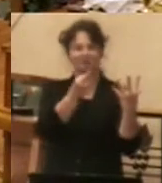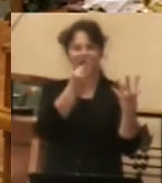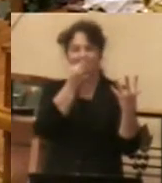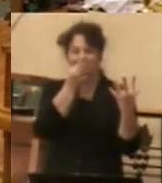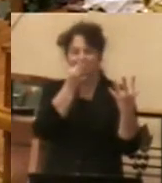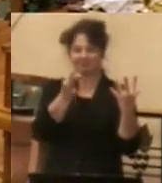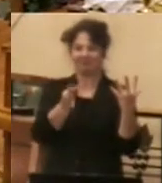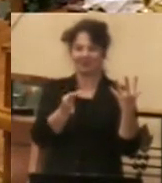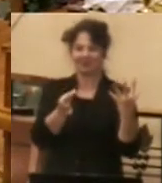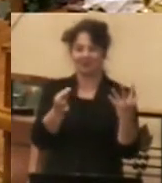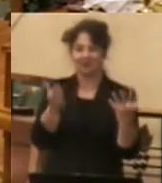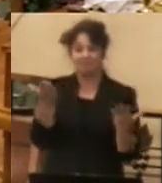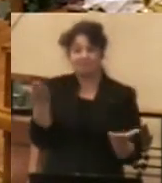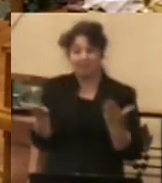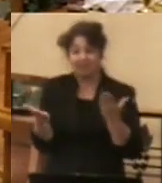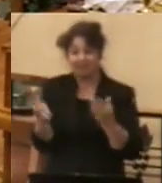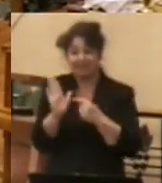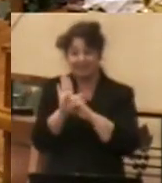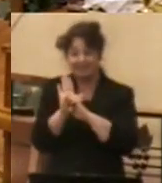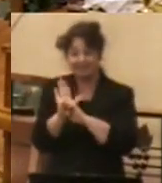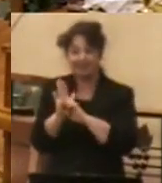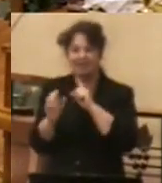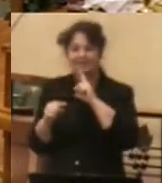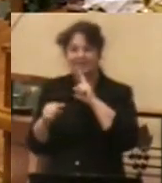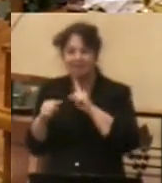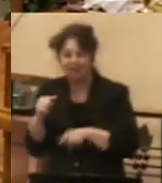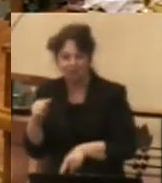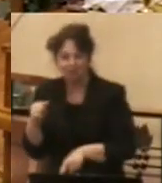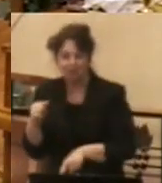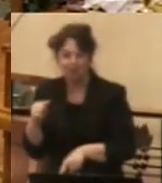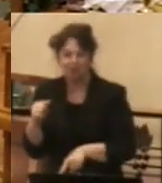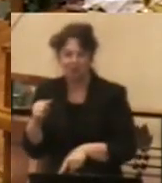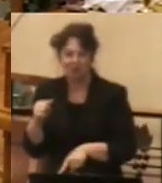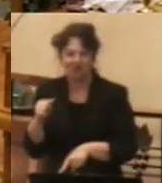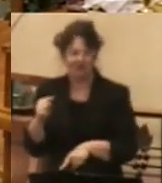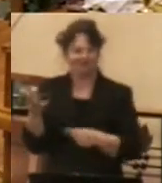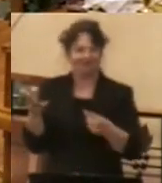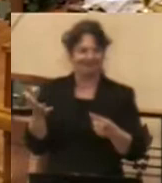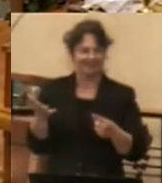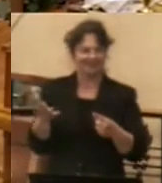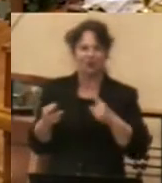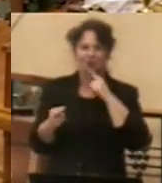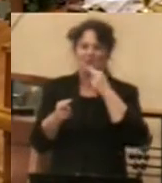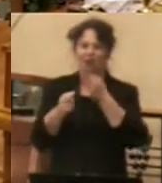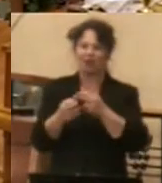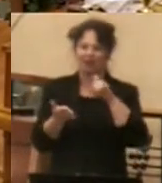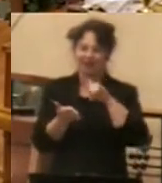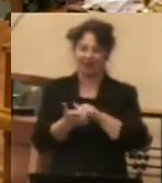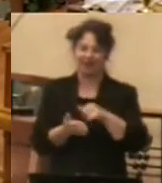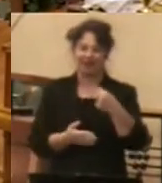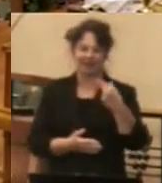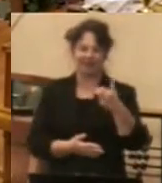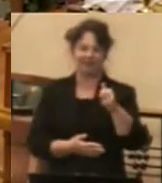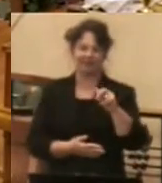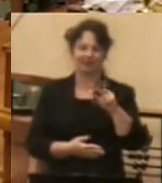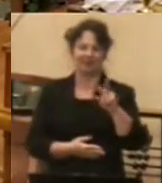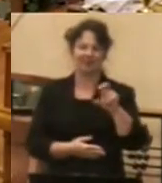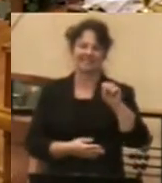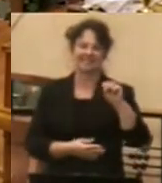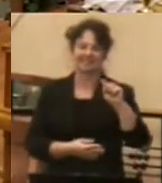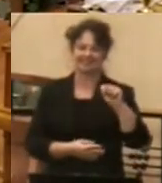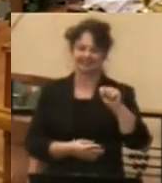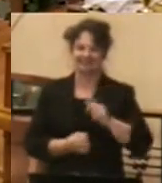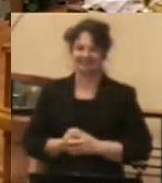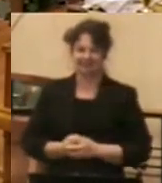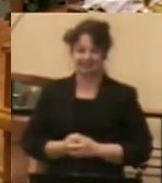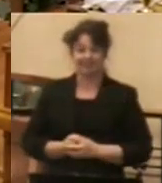maybe picked some tomatoes before, we call this a harvest. And Jesus was talking about a harvest, but